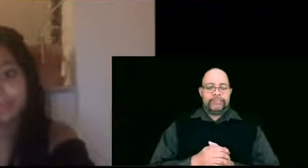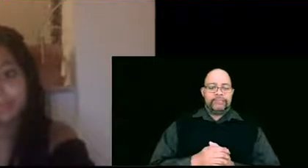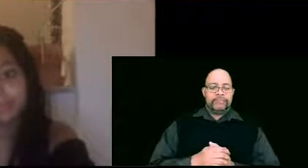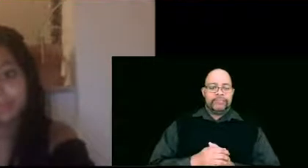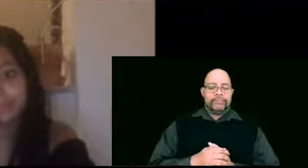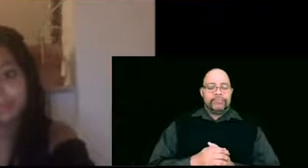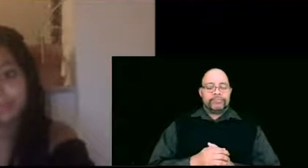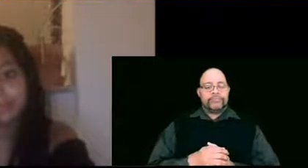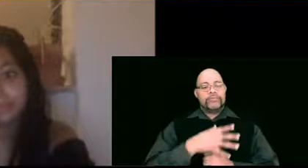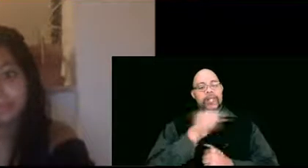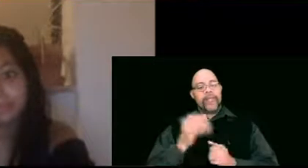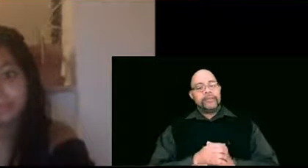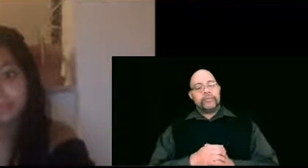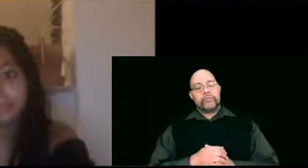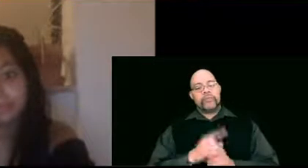restoration.